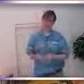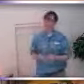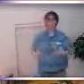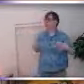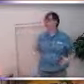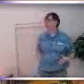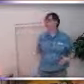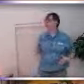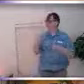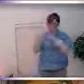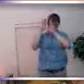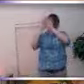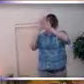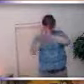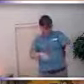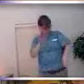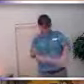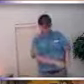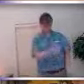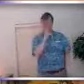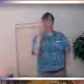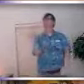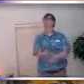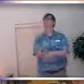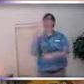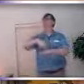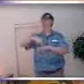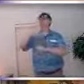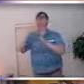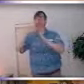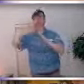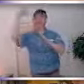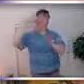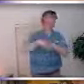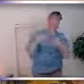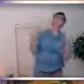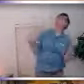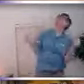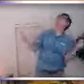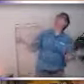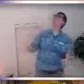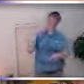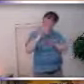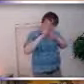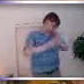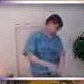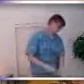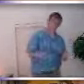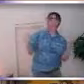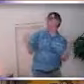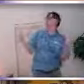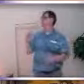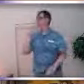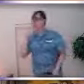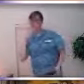is destructive. So on the news, you'll hear a lot of destructive stuff. This